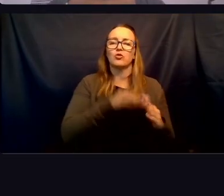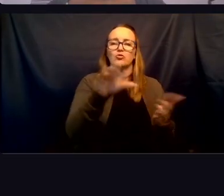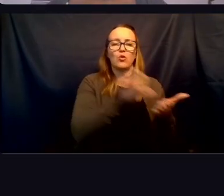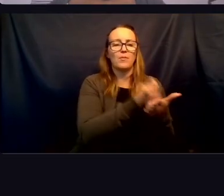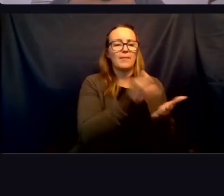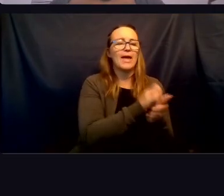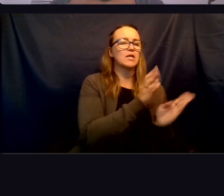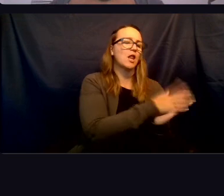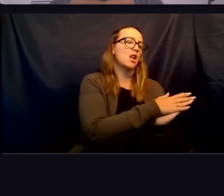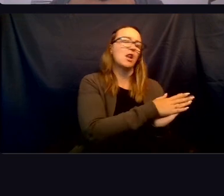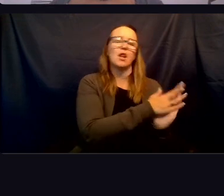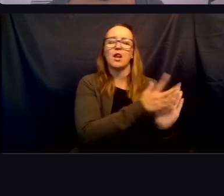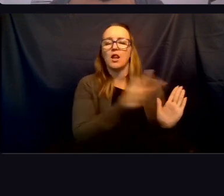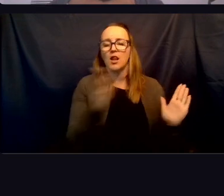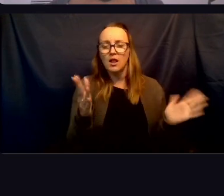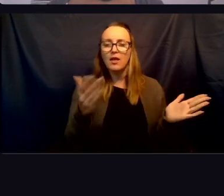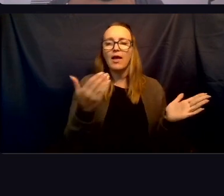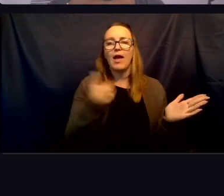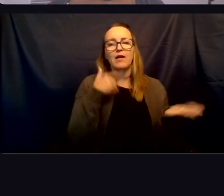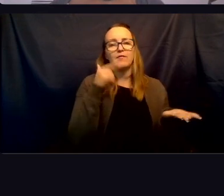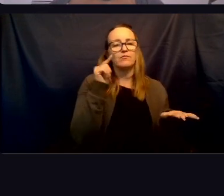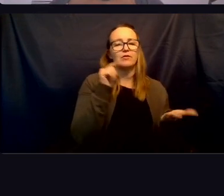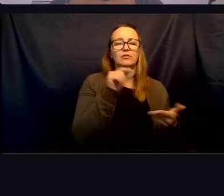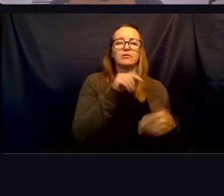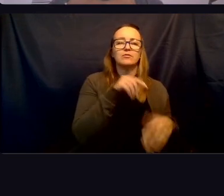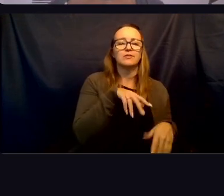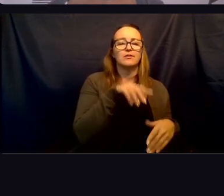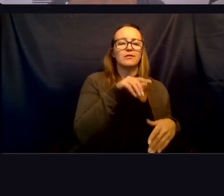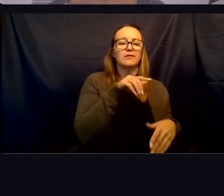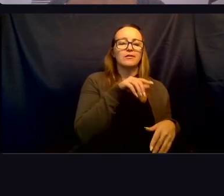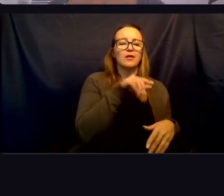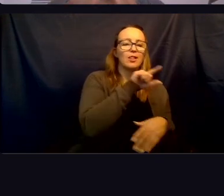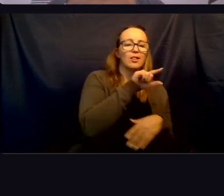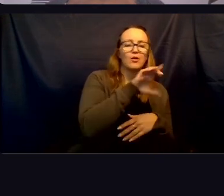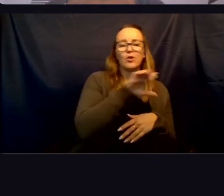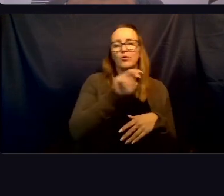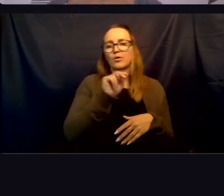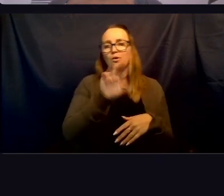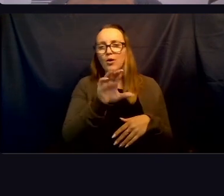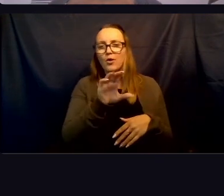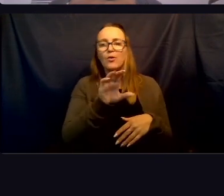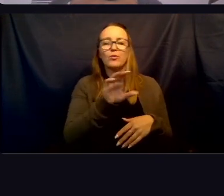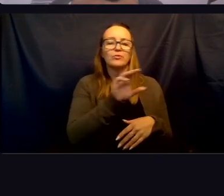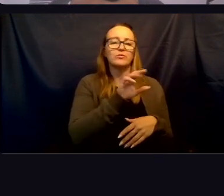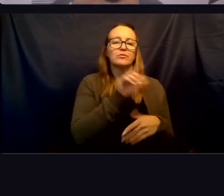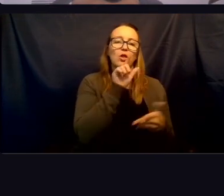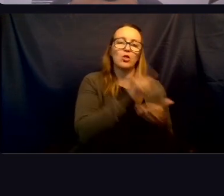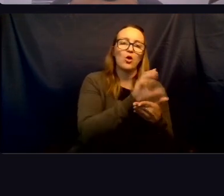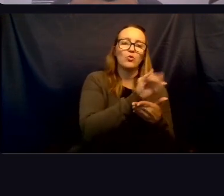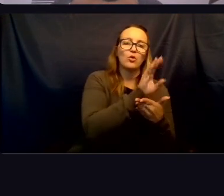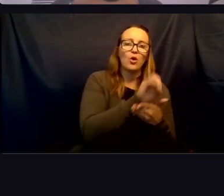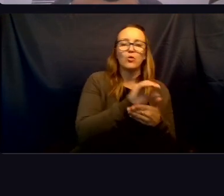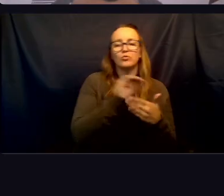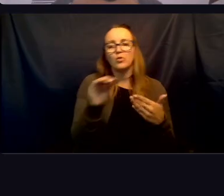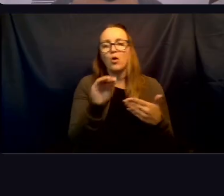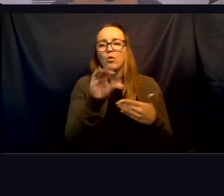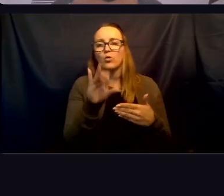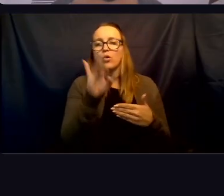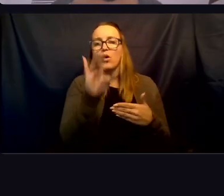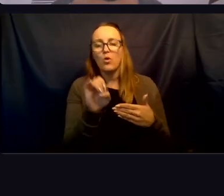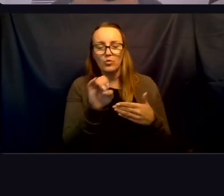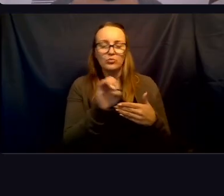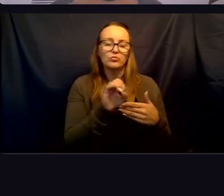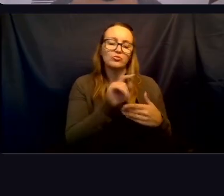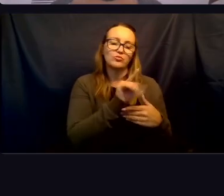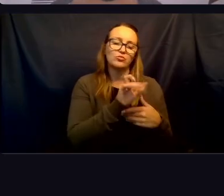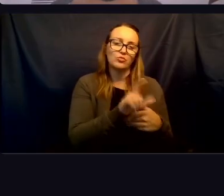with some no-code tools or low-code tools. Do I utilize GitHub to store my